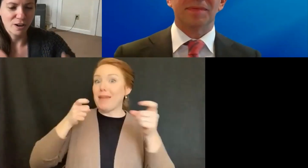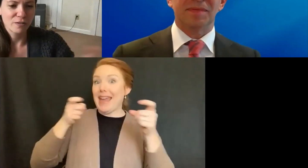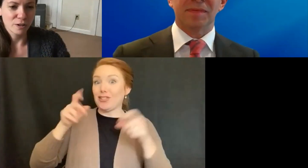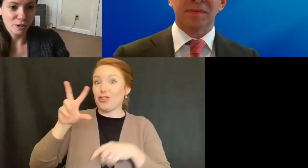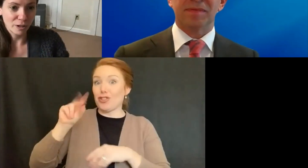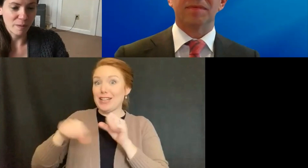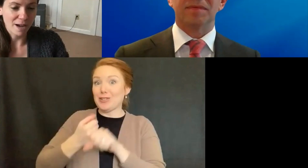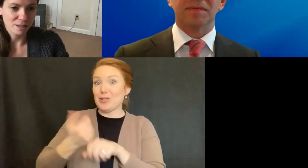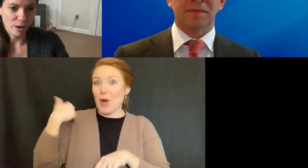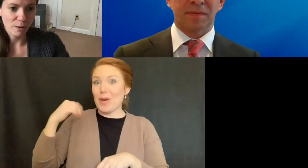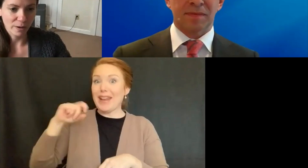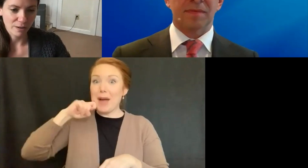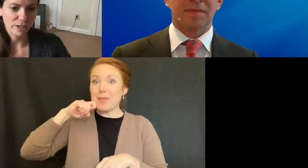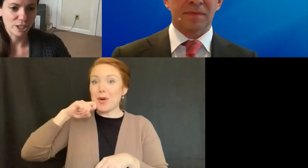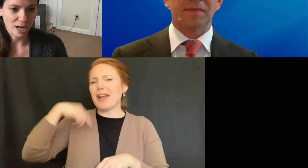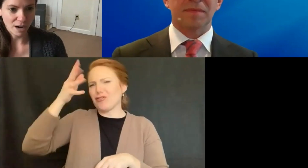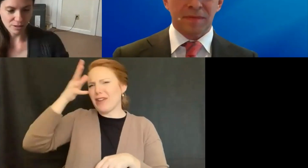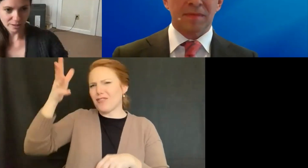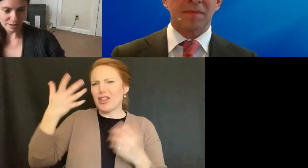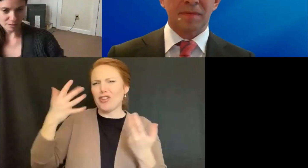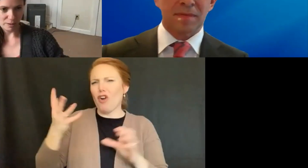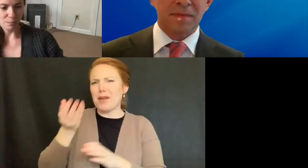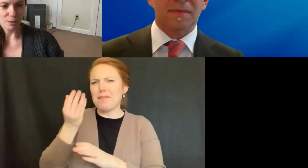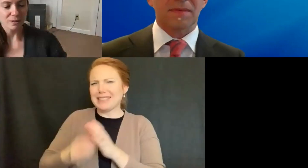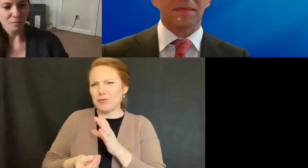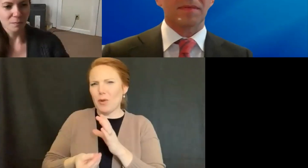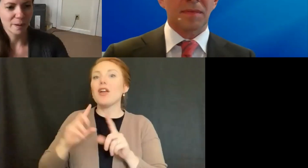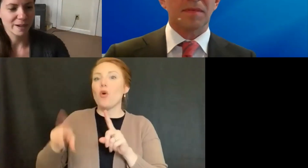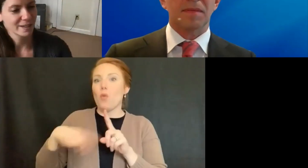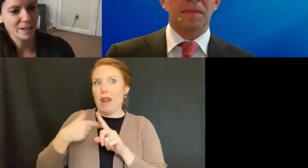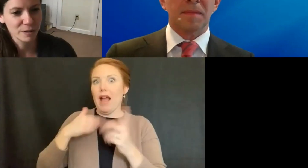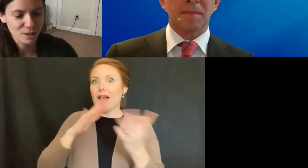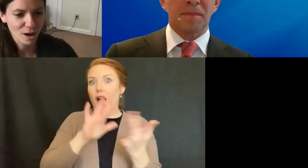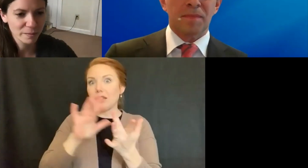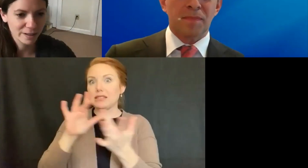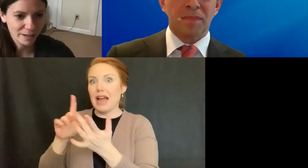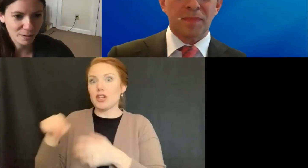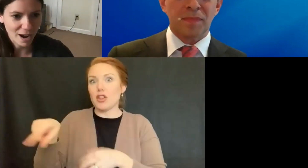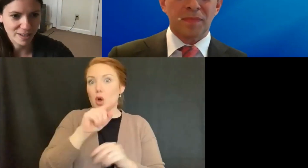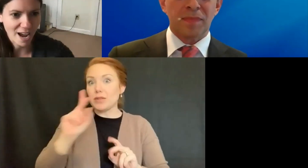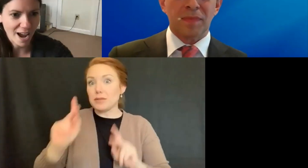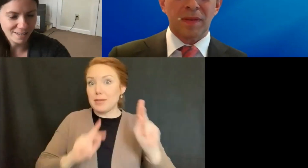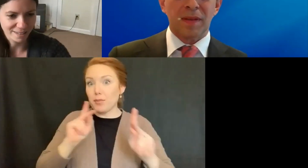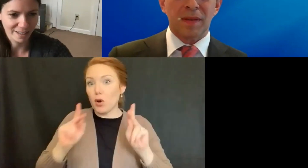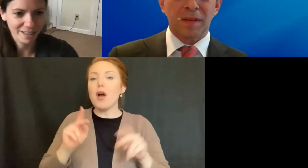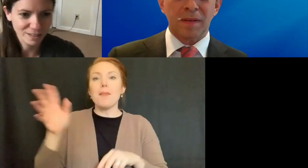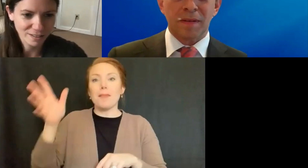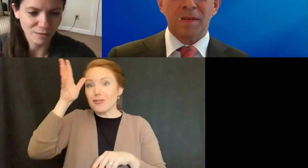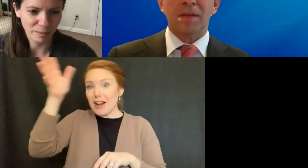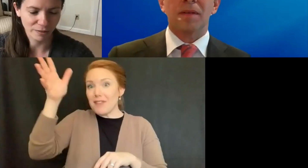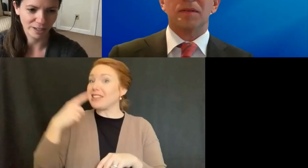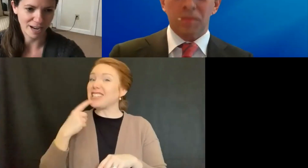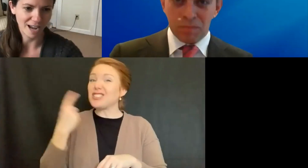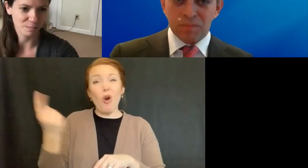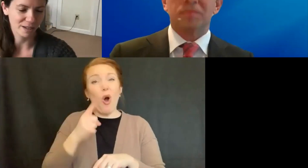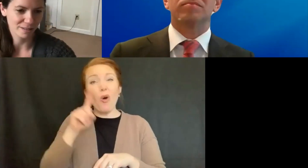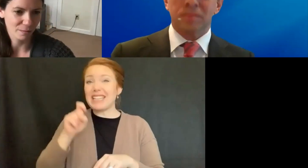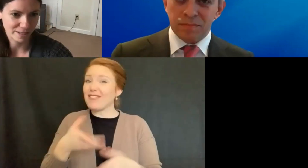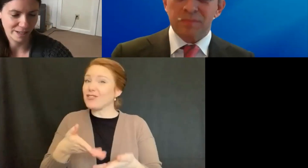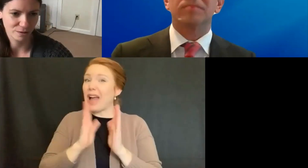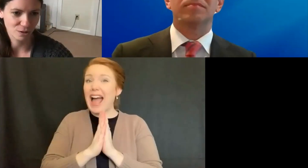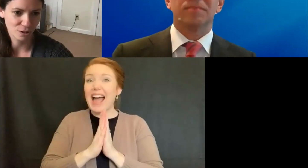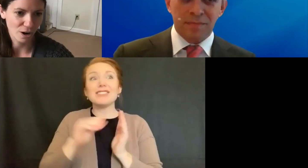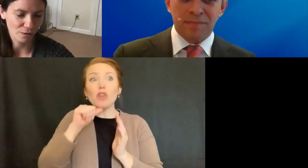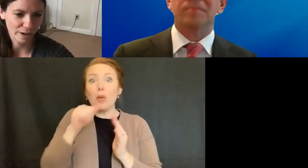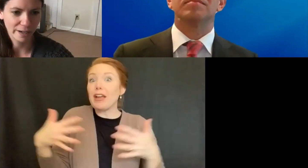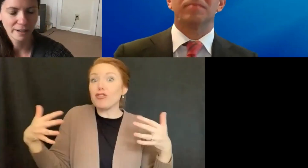Again, my grandfather had already passed away when I reached out to these people, but he always taught me that you have to ask, like never be afraid to ask because otherwise